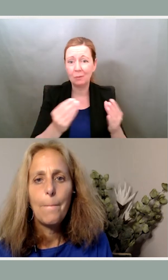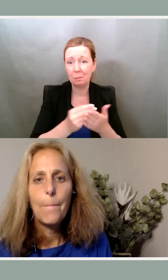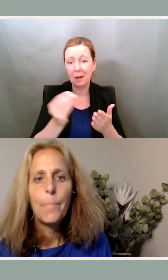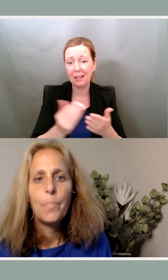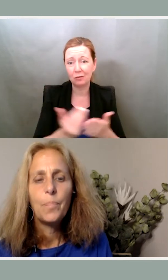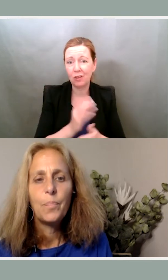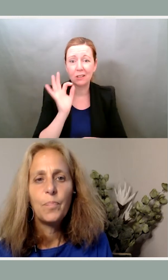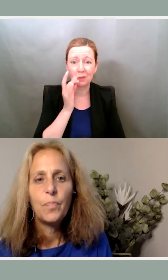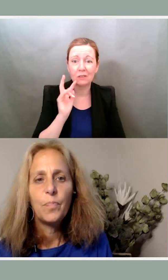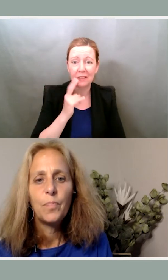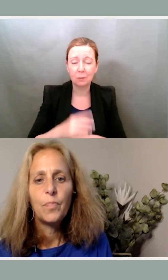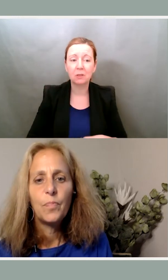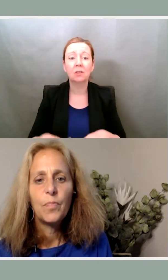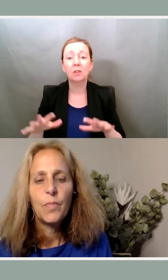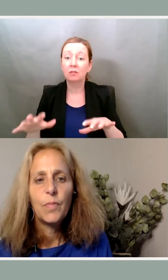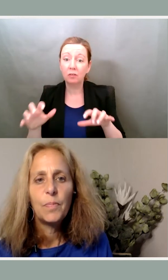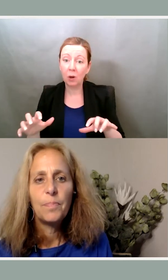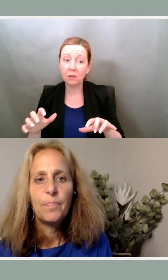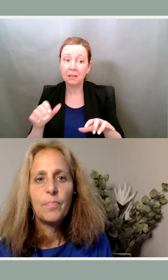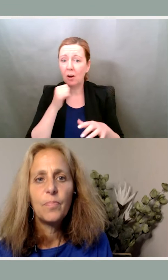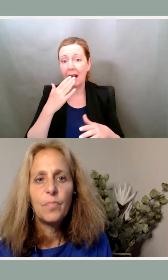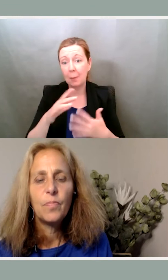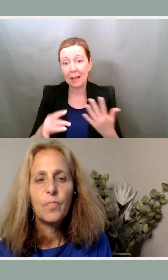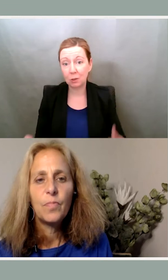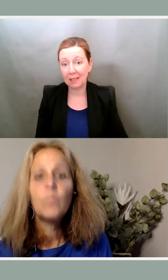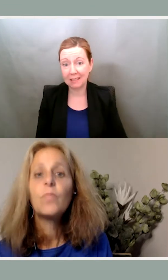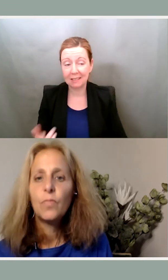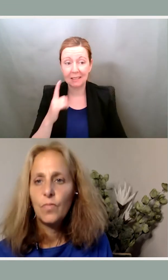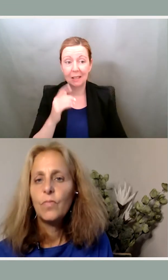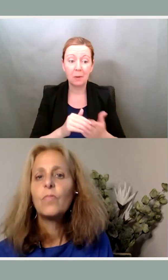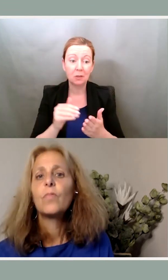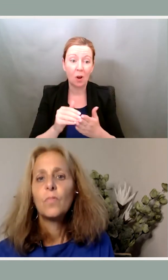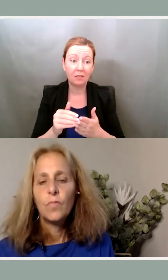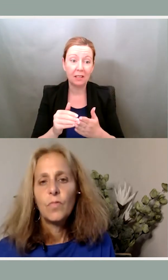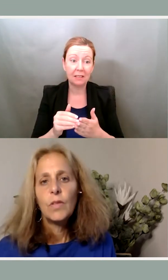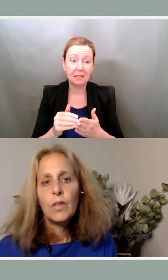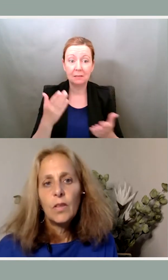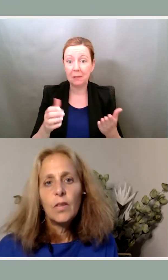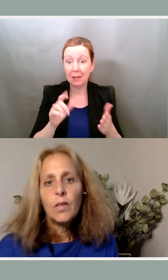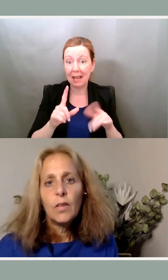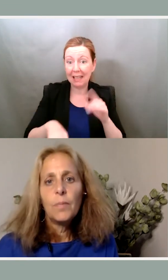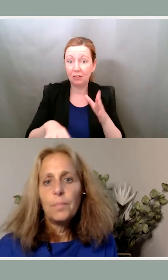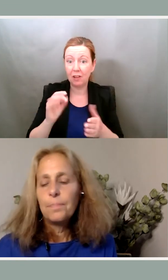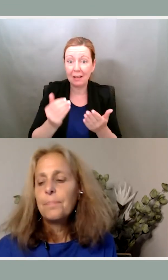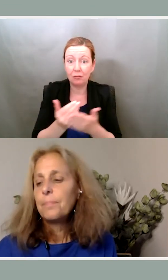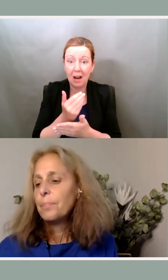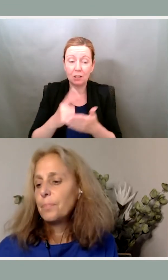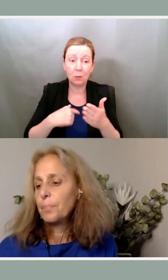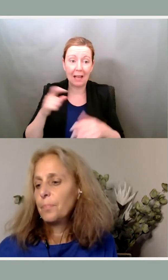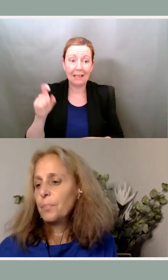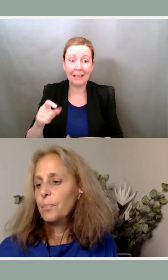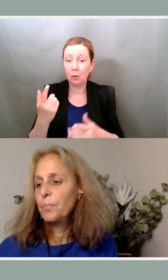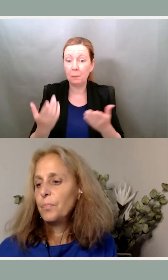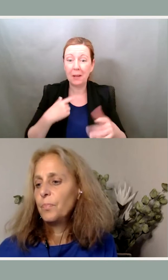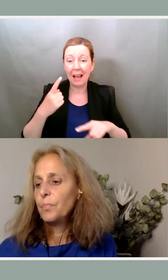vegetables. Now, frozen ones are not a bad choice. And because very often, you know, I just might not find the fresh what I need, or I might not be able to